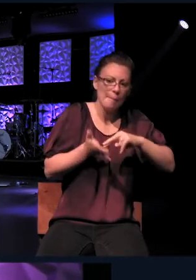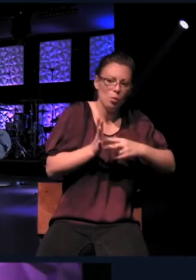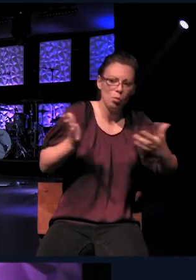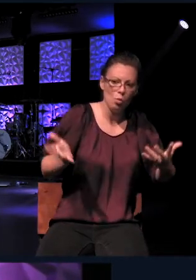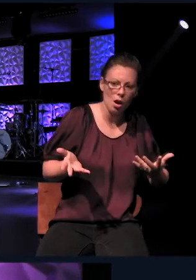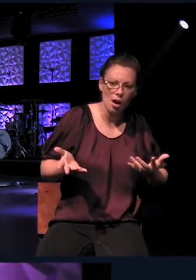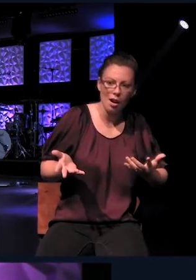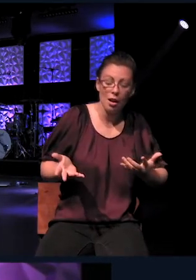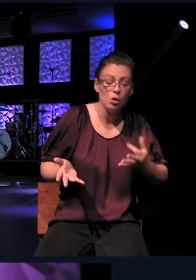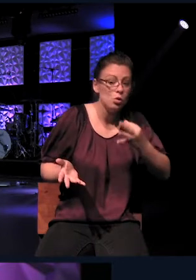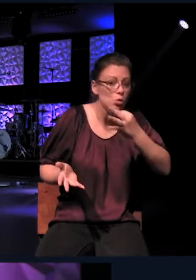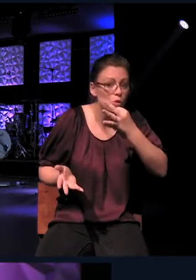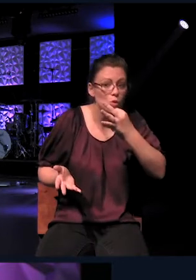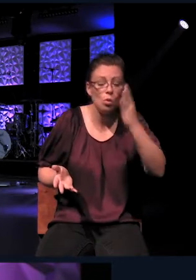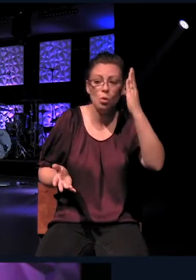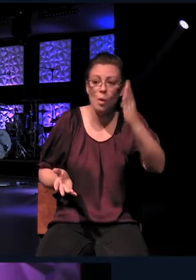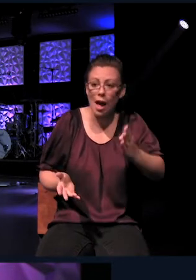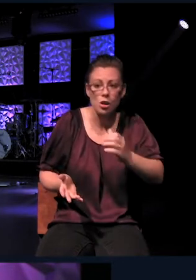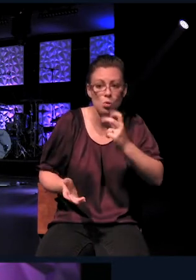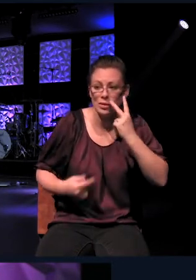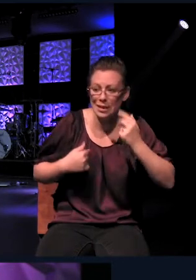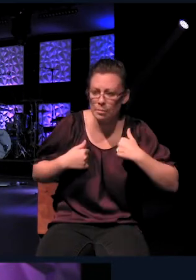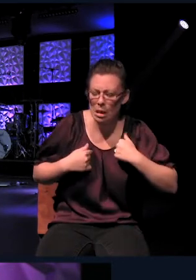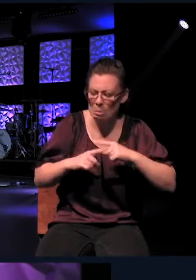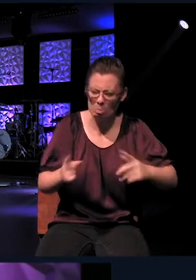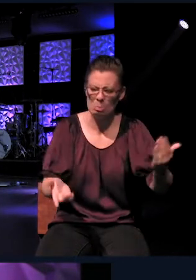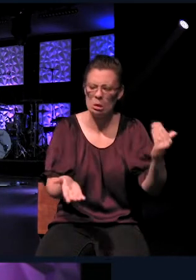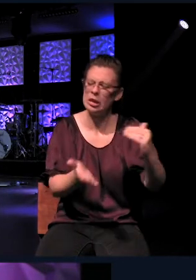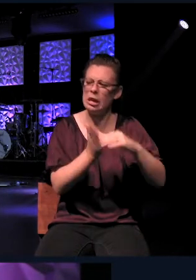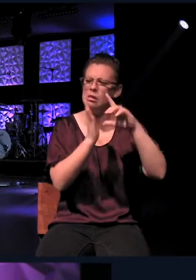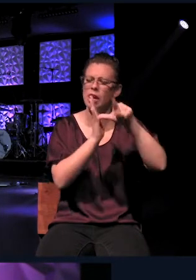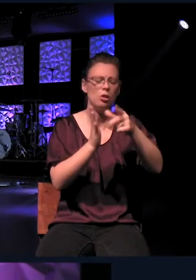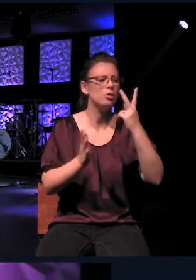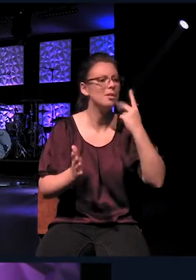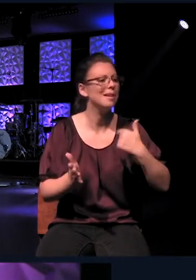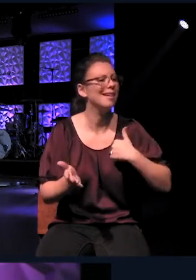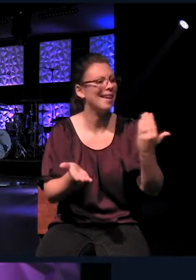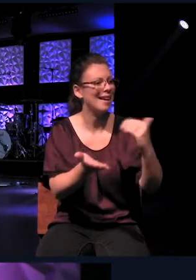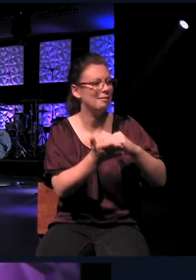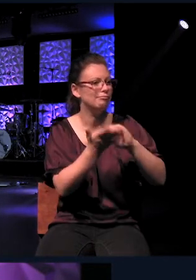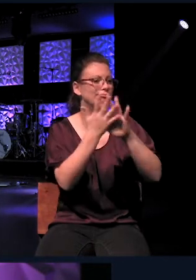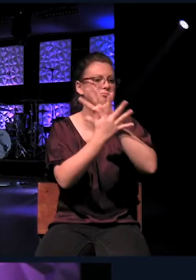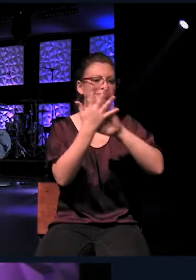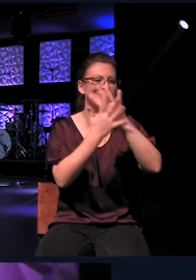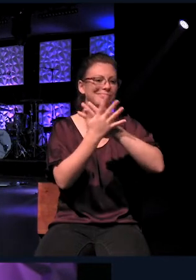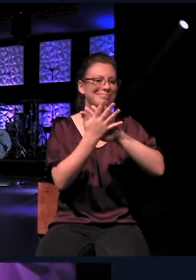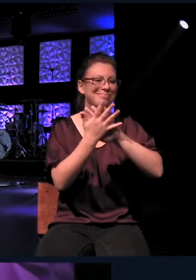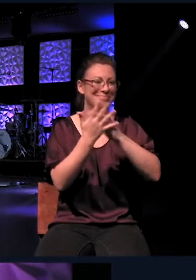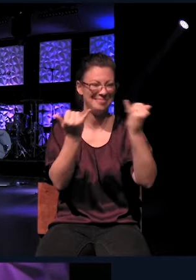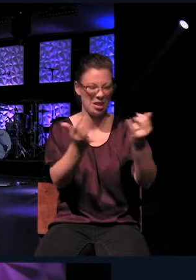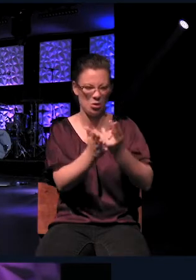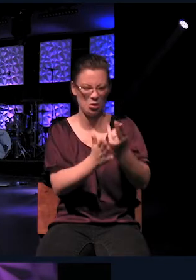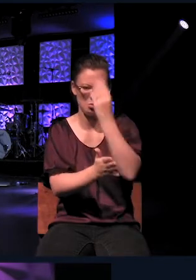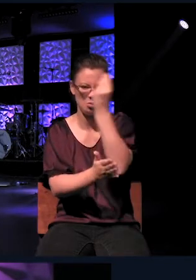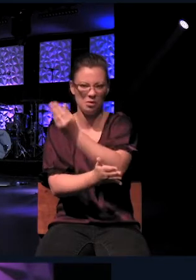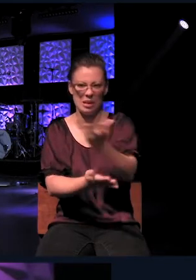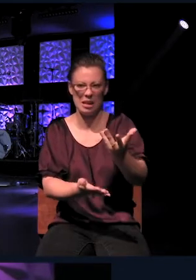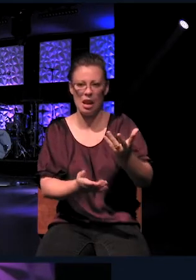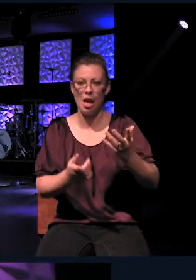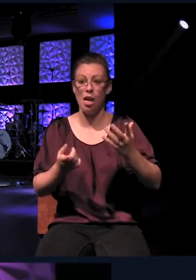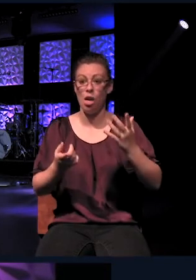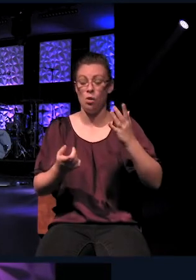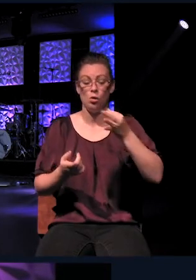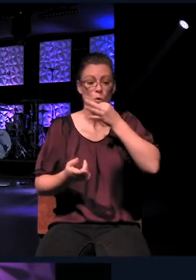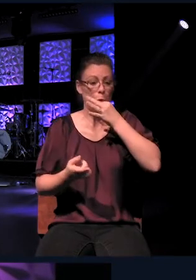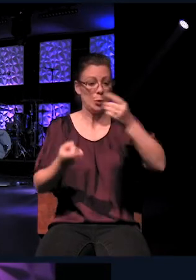me. But a little while after that, you will see me again. I tell you the truth, you will weep and mourn over what is going to